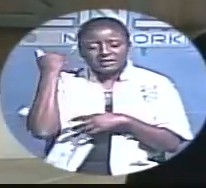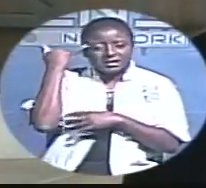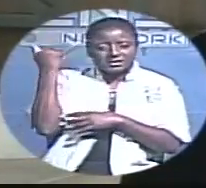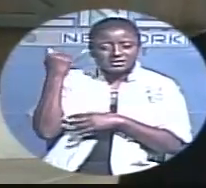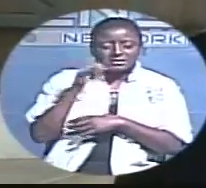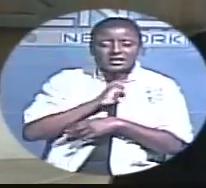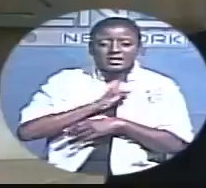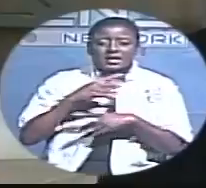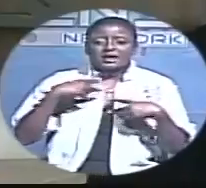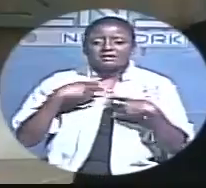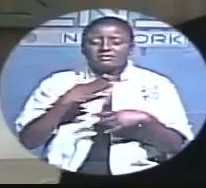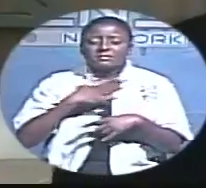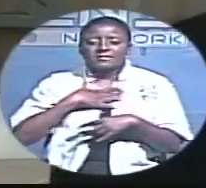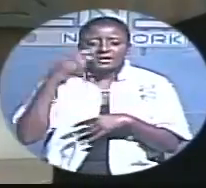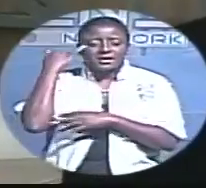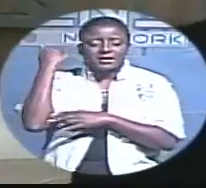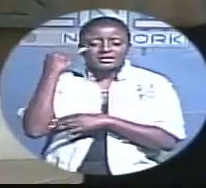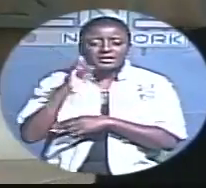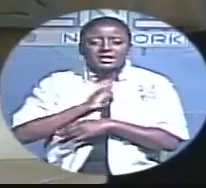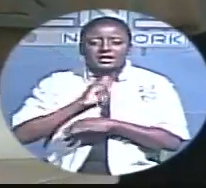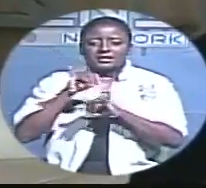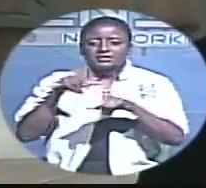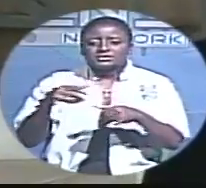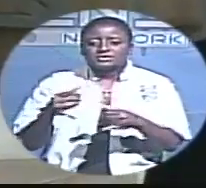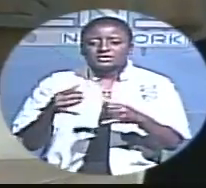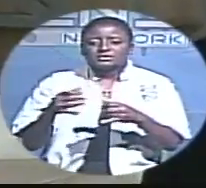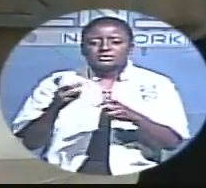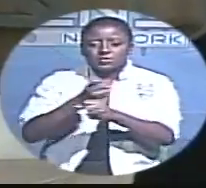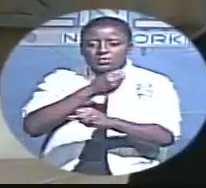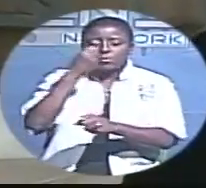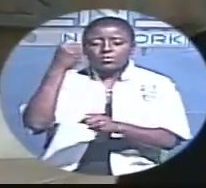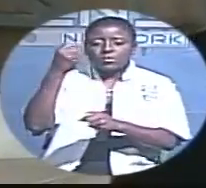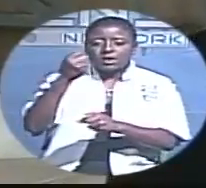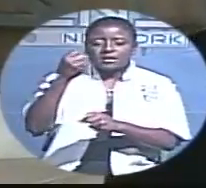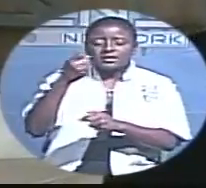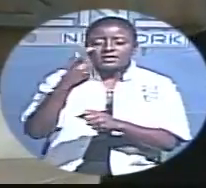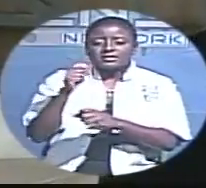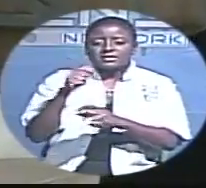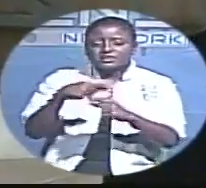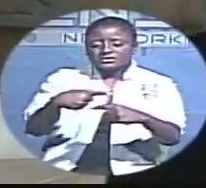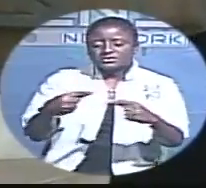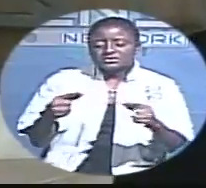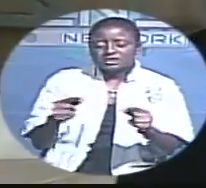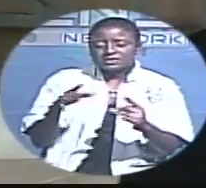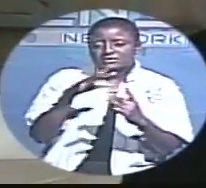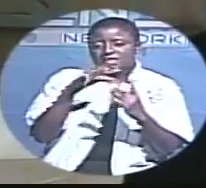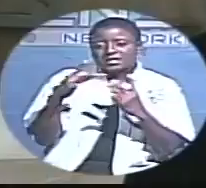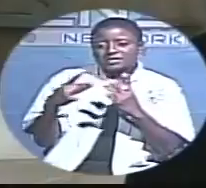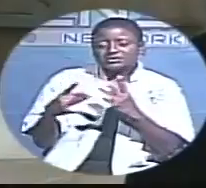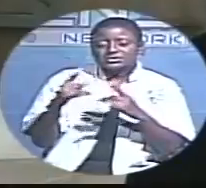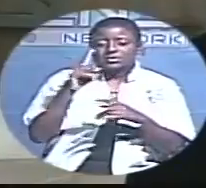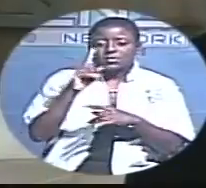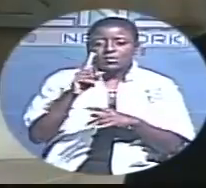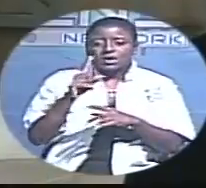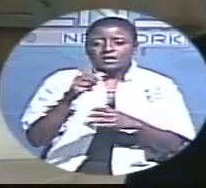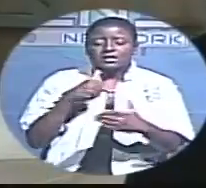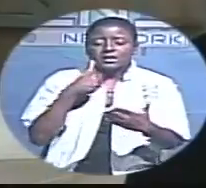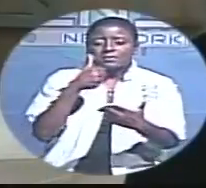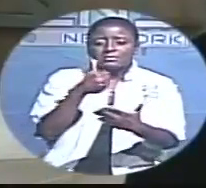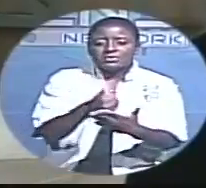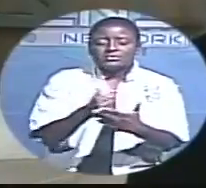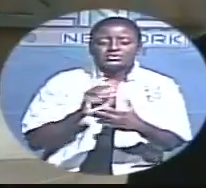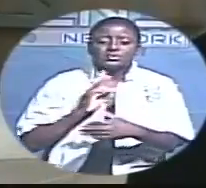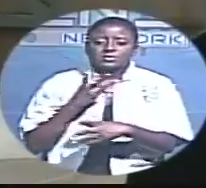position. I've just won the general elections, one of the principal approaches we took during the